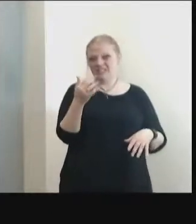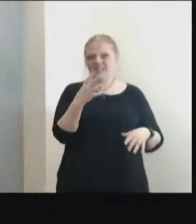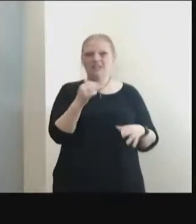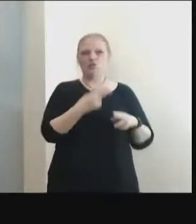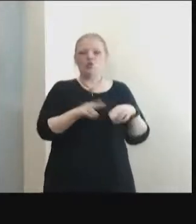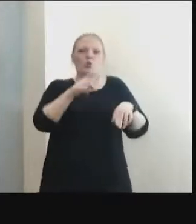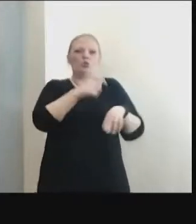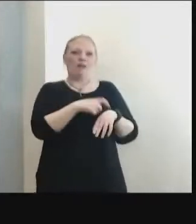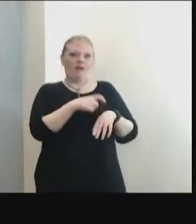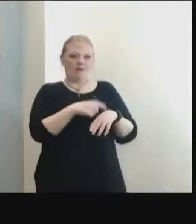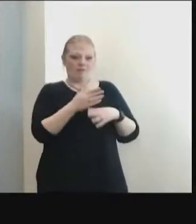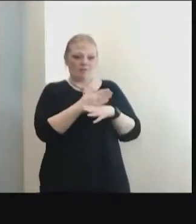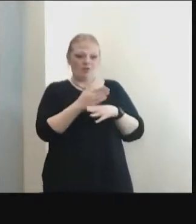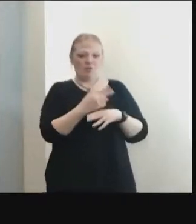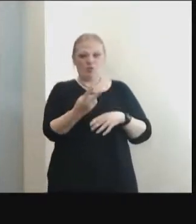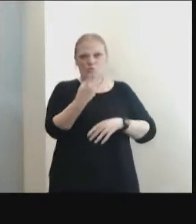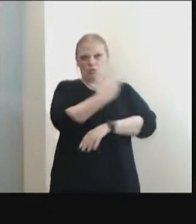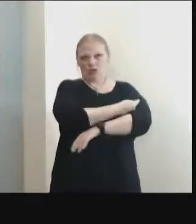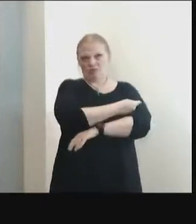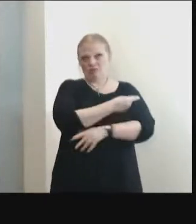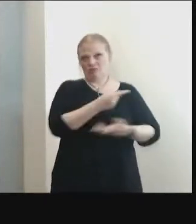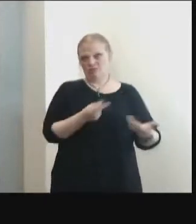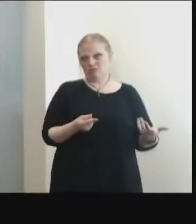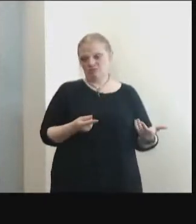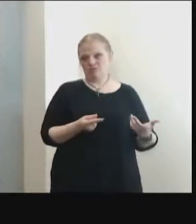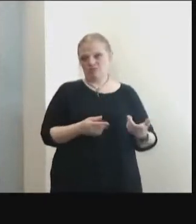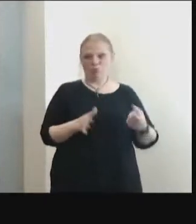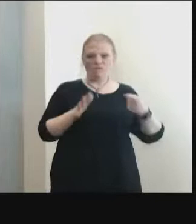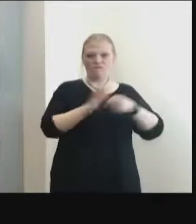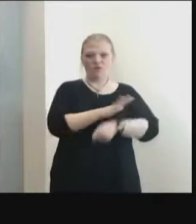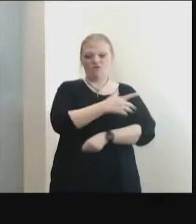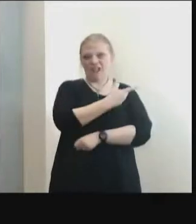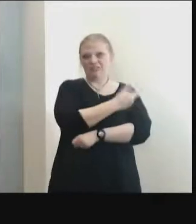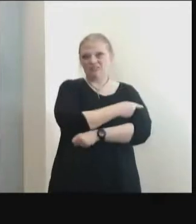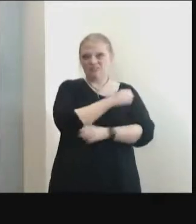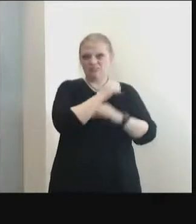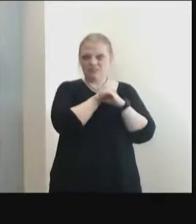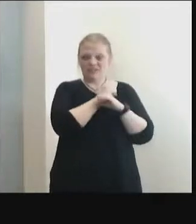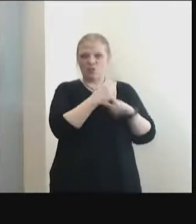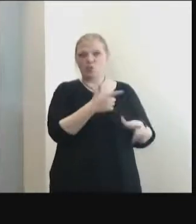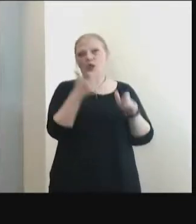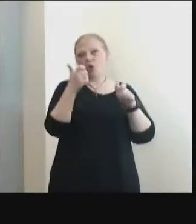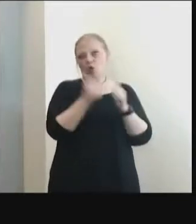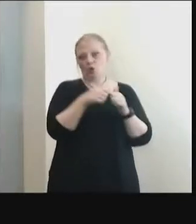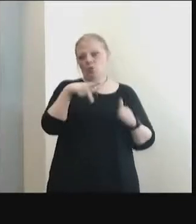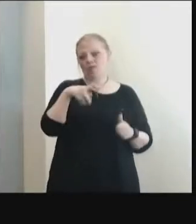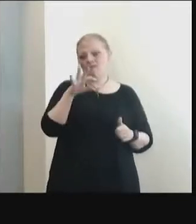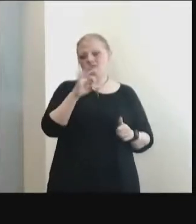shorter time period between 2 doses, so you can get full vaccination protection quicker with the Pfizer.